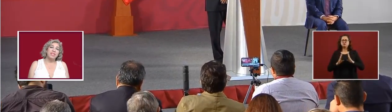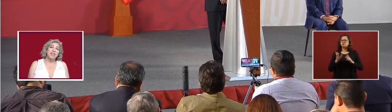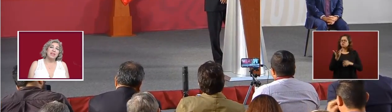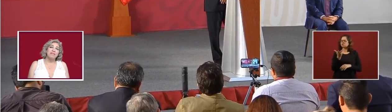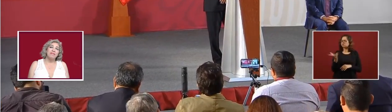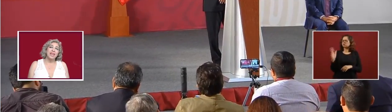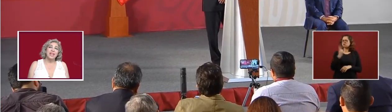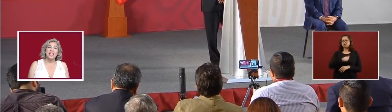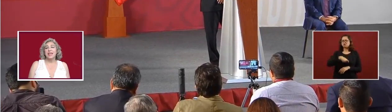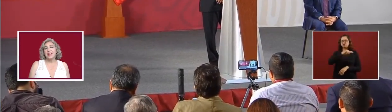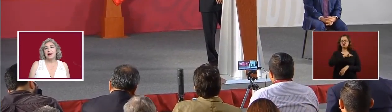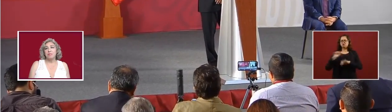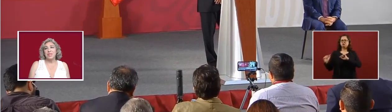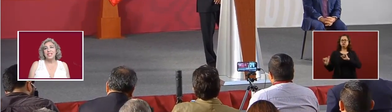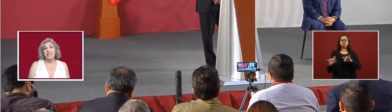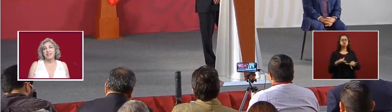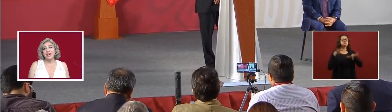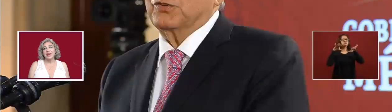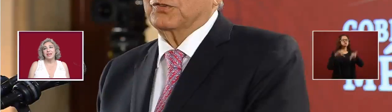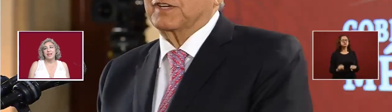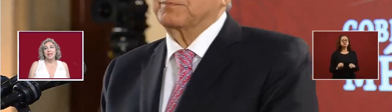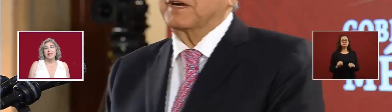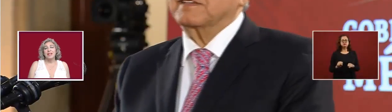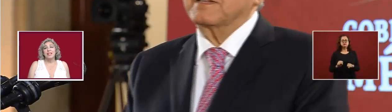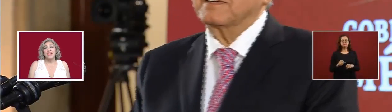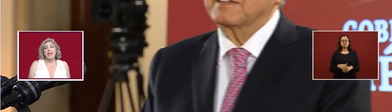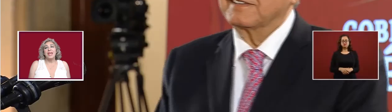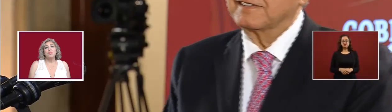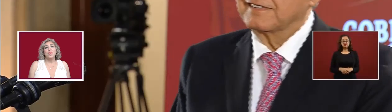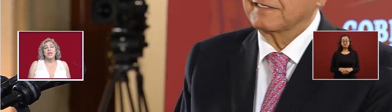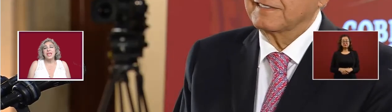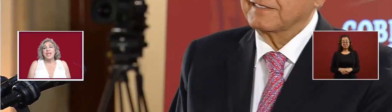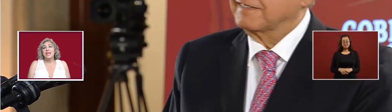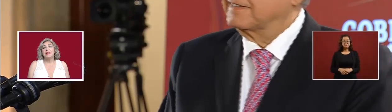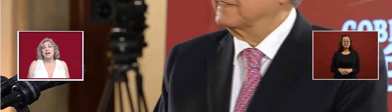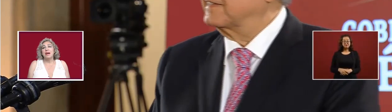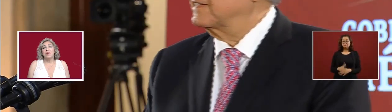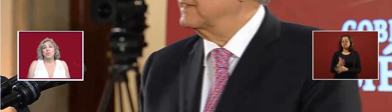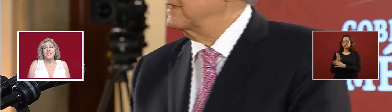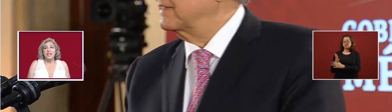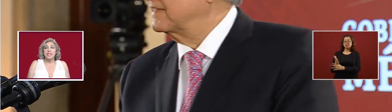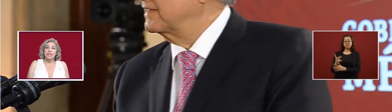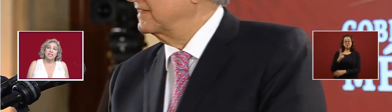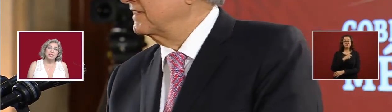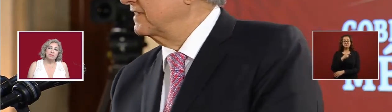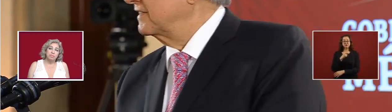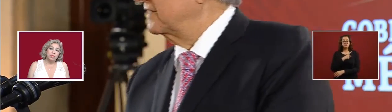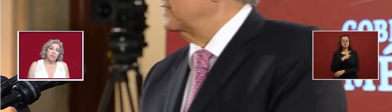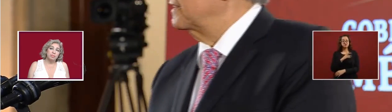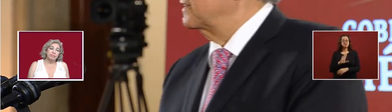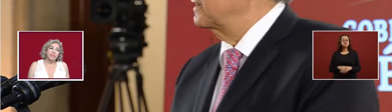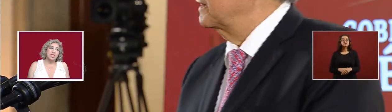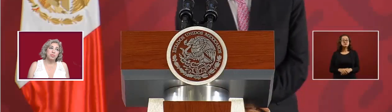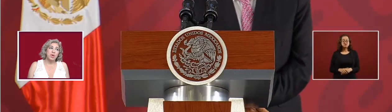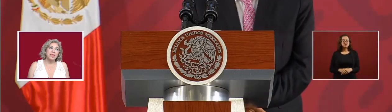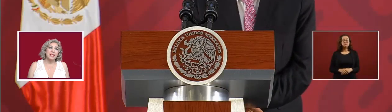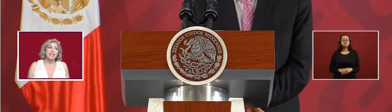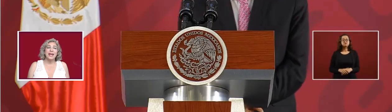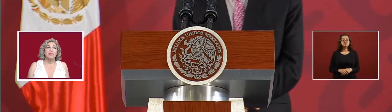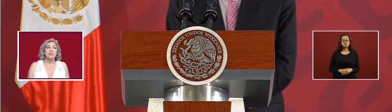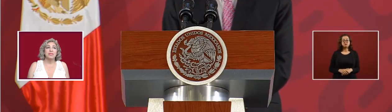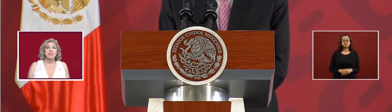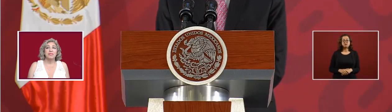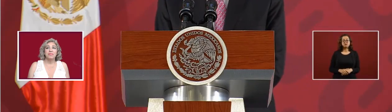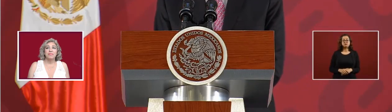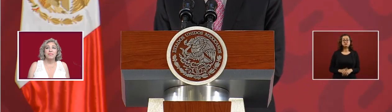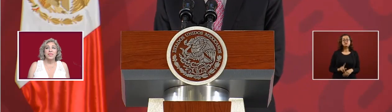of the invading military and when he when they spread things